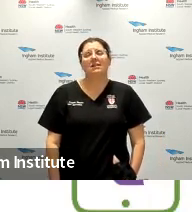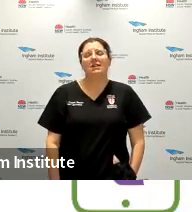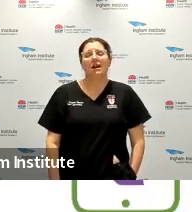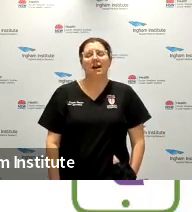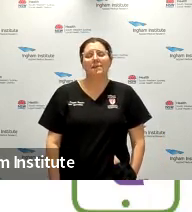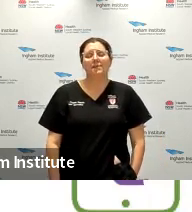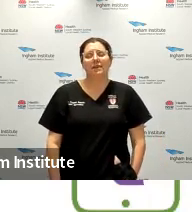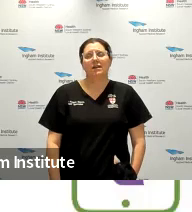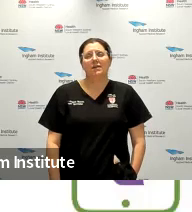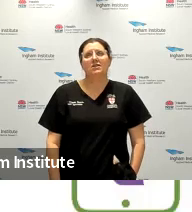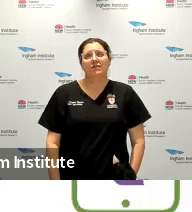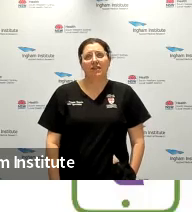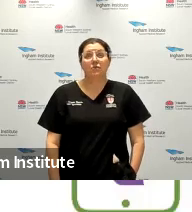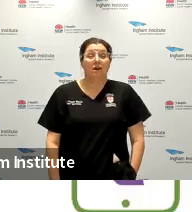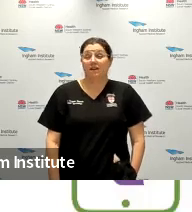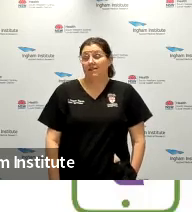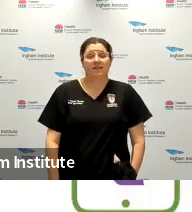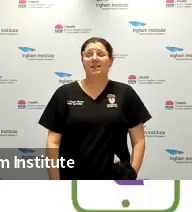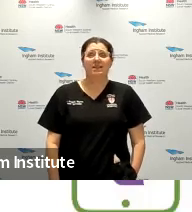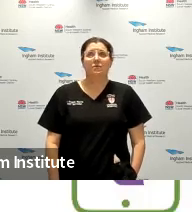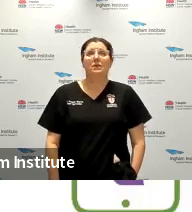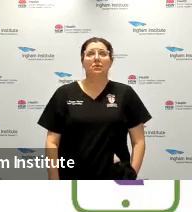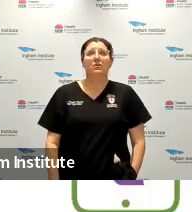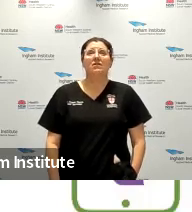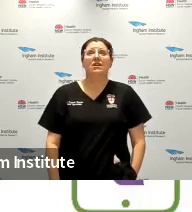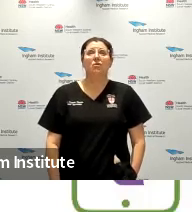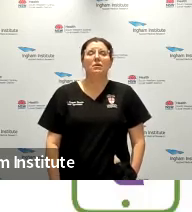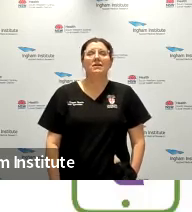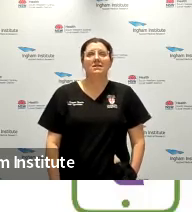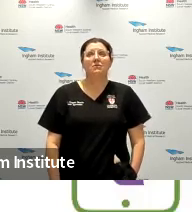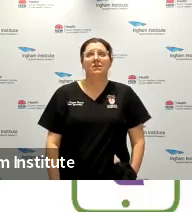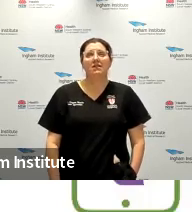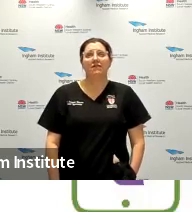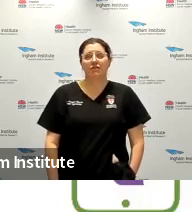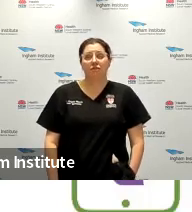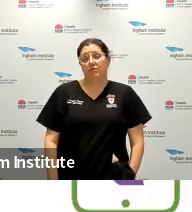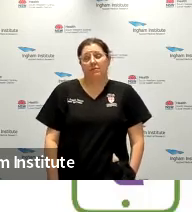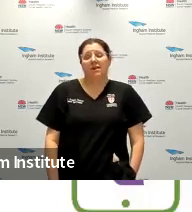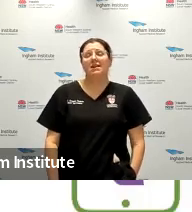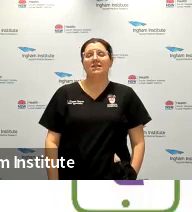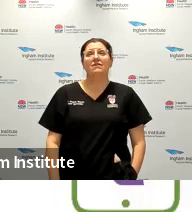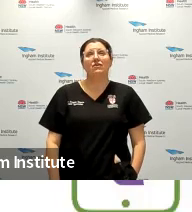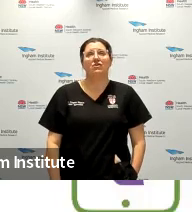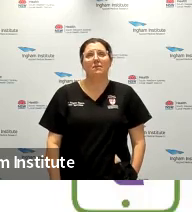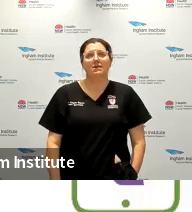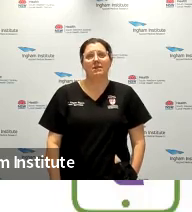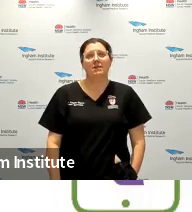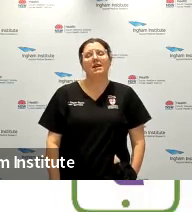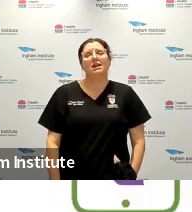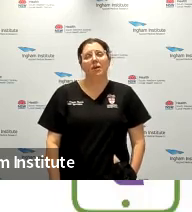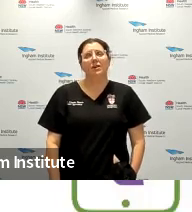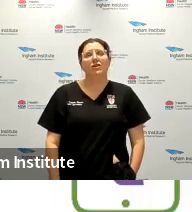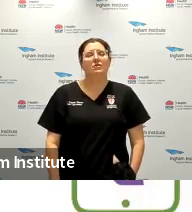ideally the Ministry of Health would like, and clinically would be important, that all women are seen within their first or by the end of the first